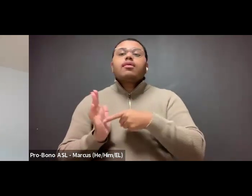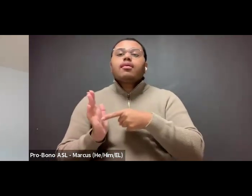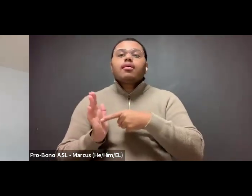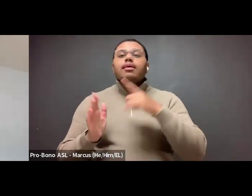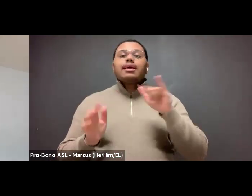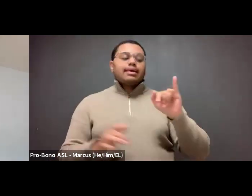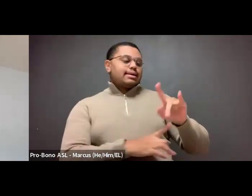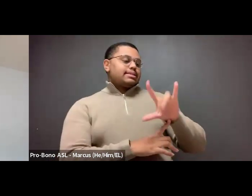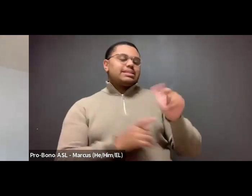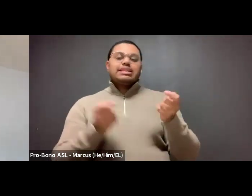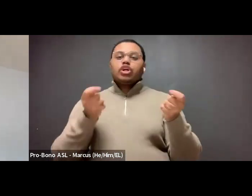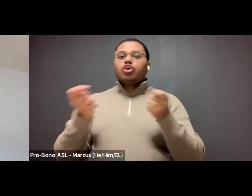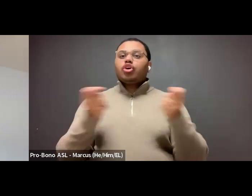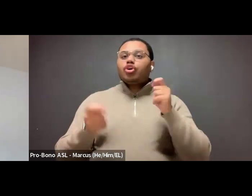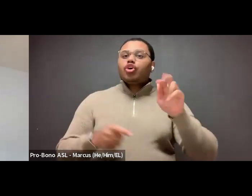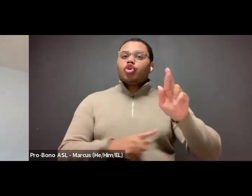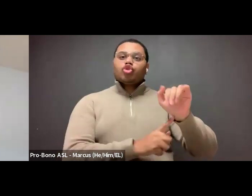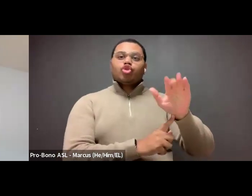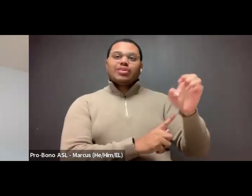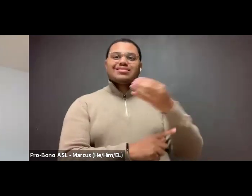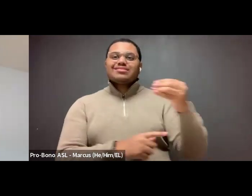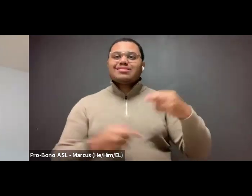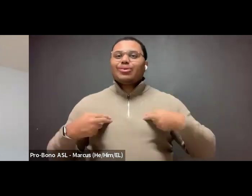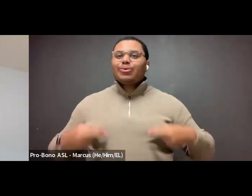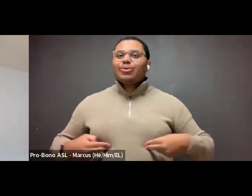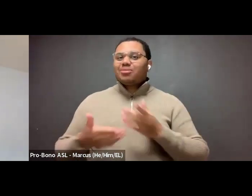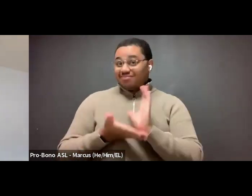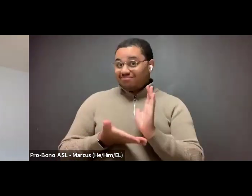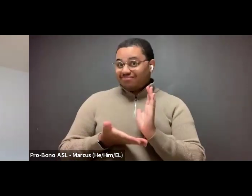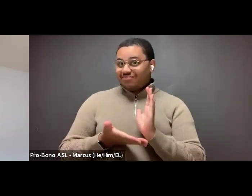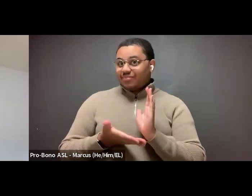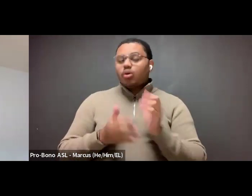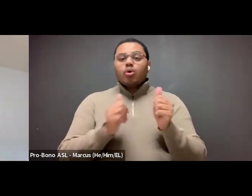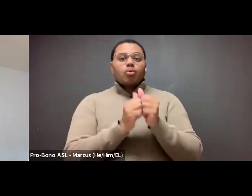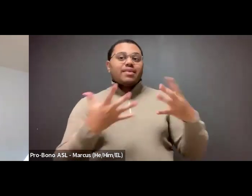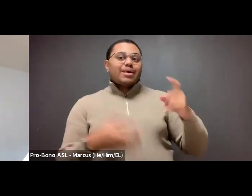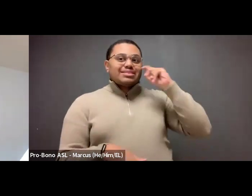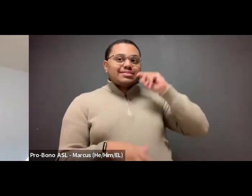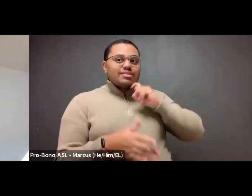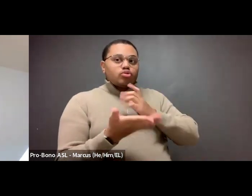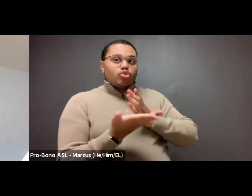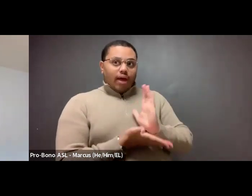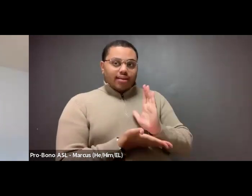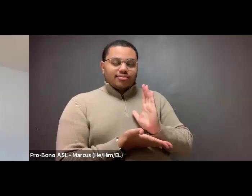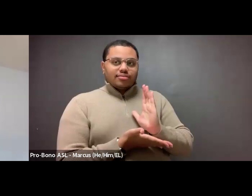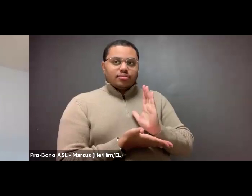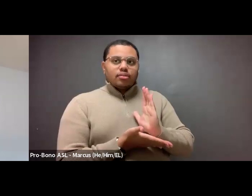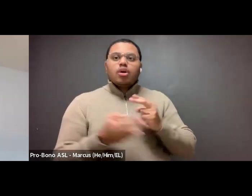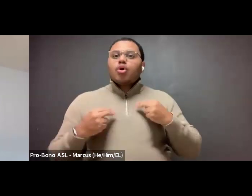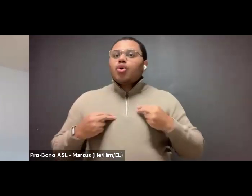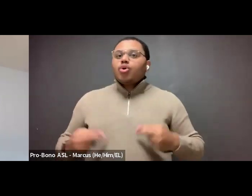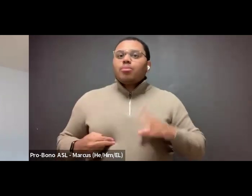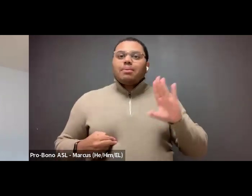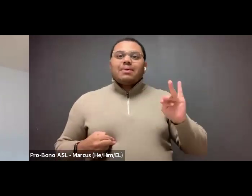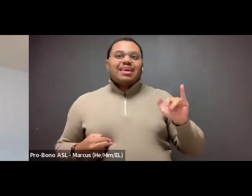intimacy directing race and human rights. Without sexual rights, human beings